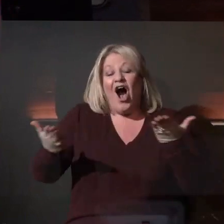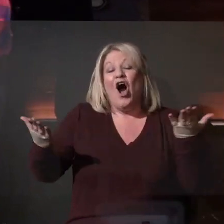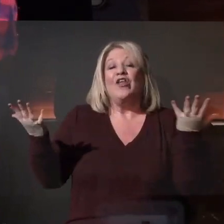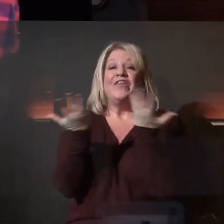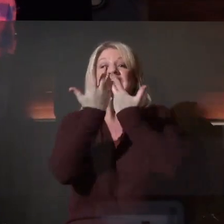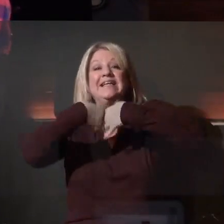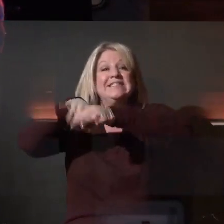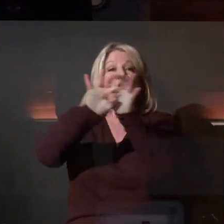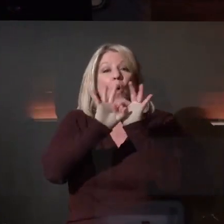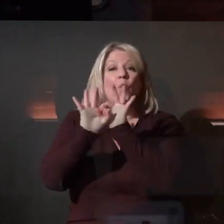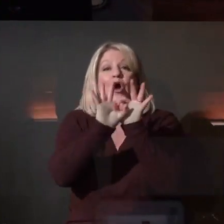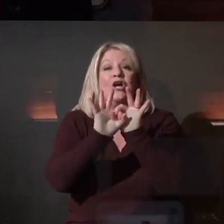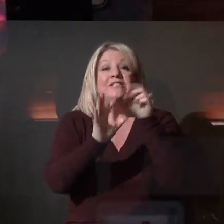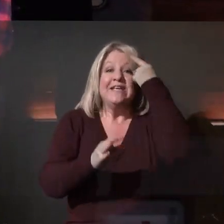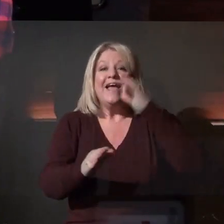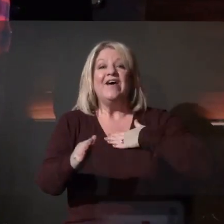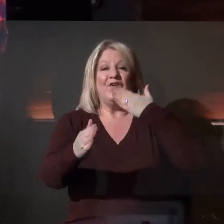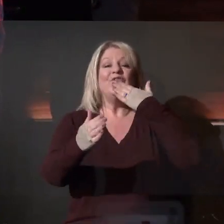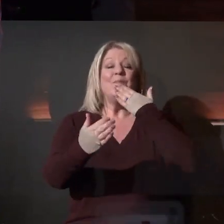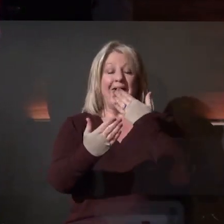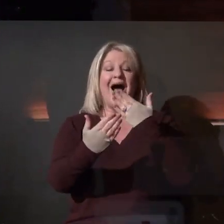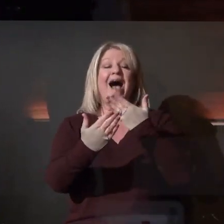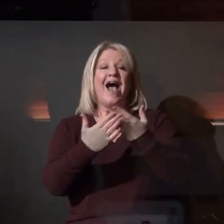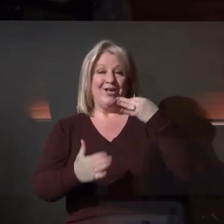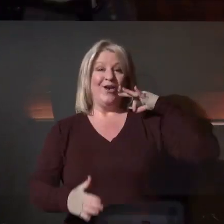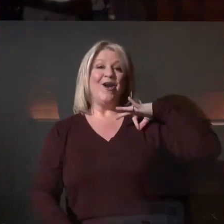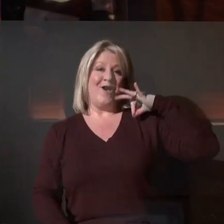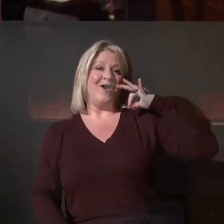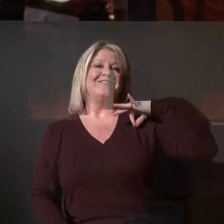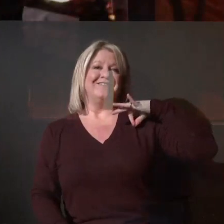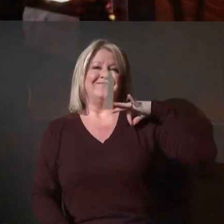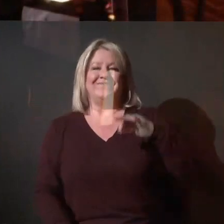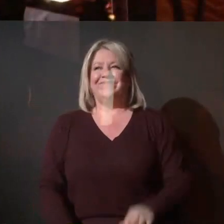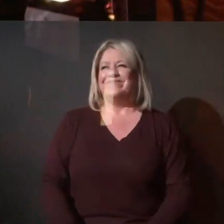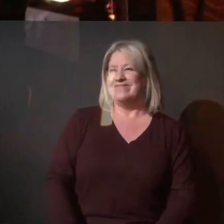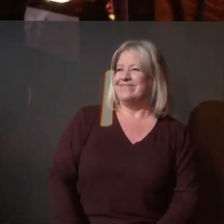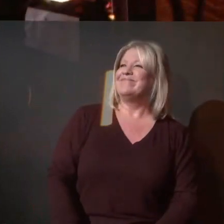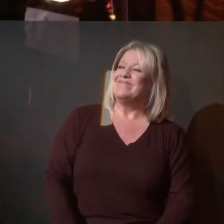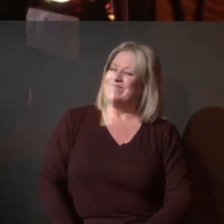stay.